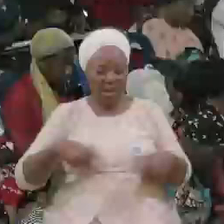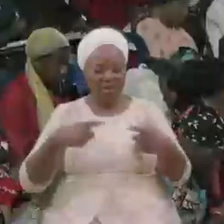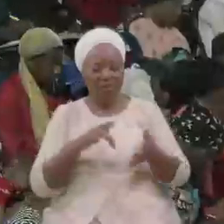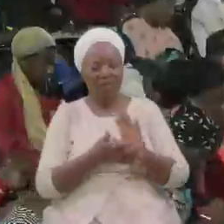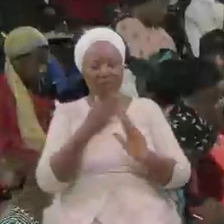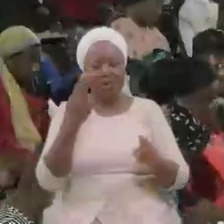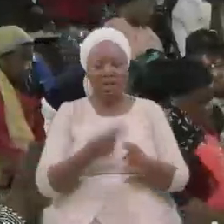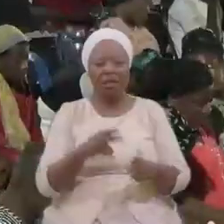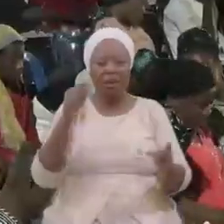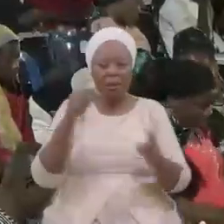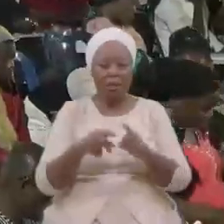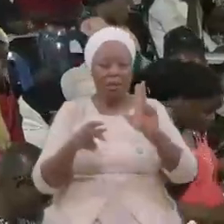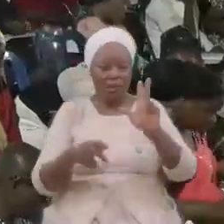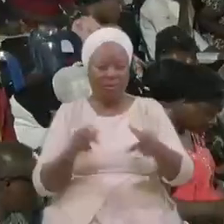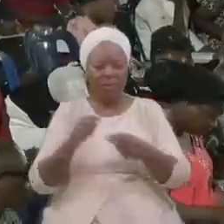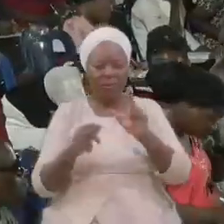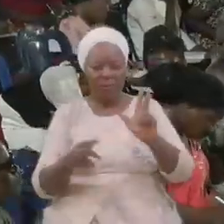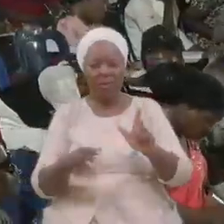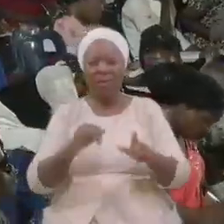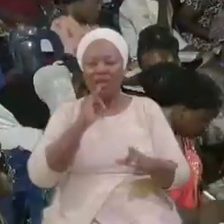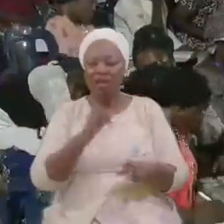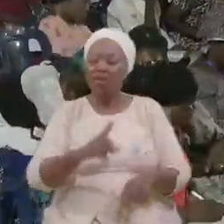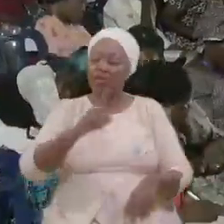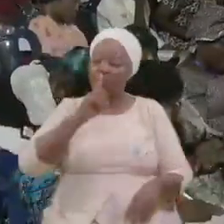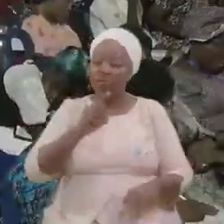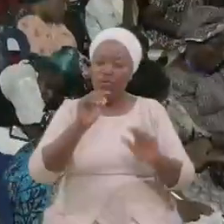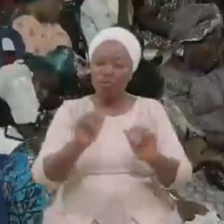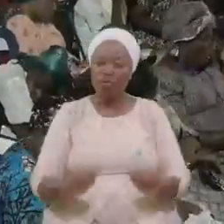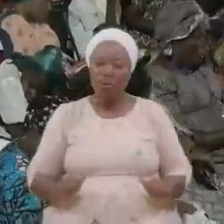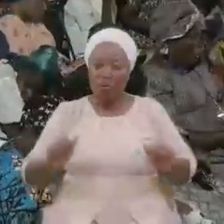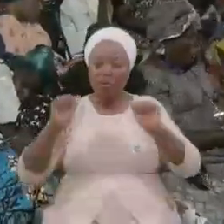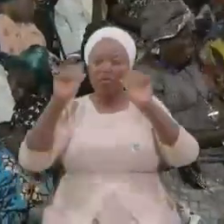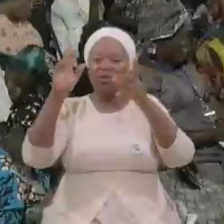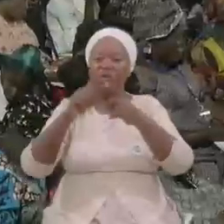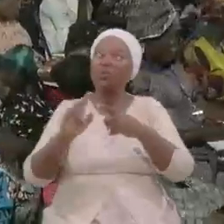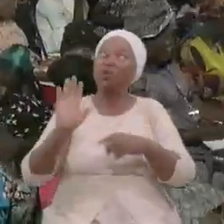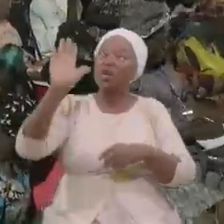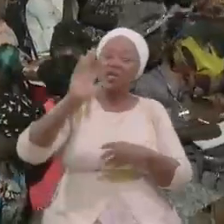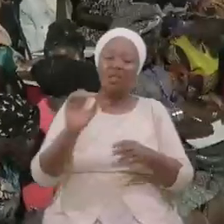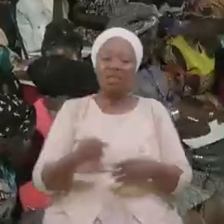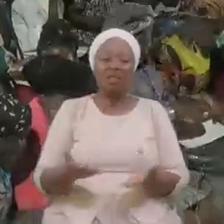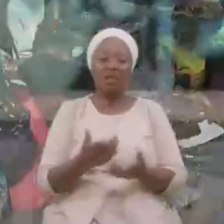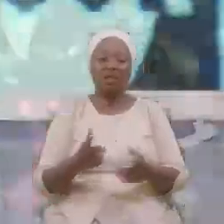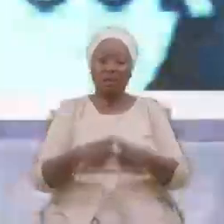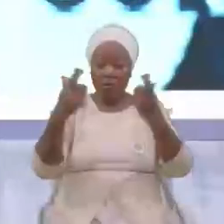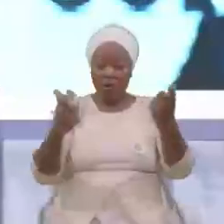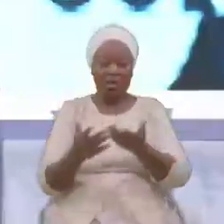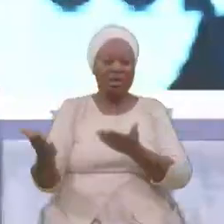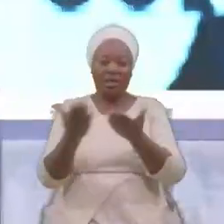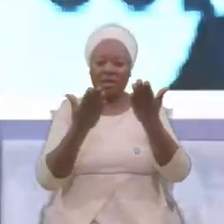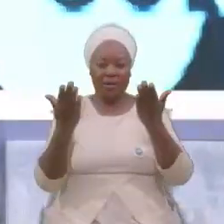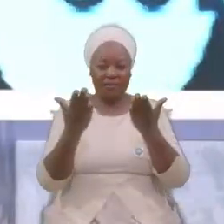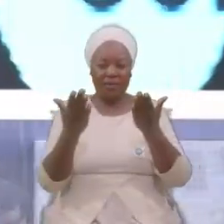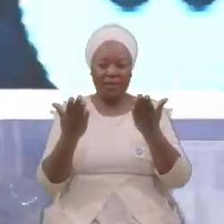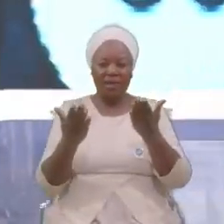number 3 is true commitment to his great service. True commitment to